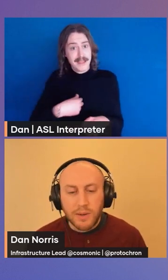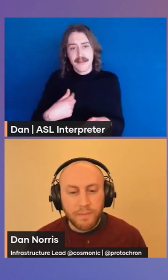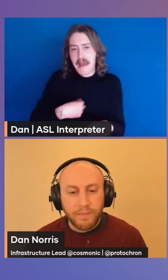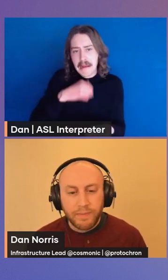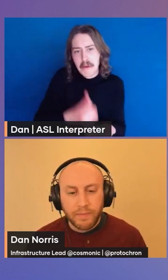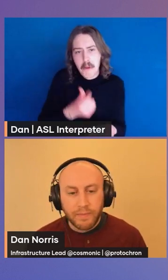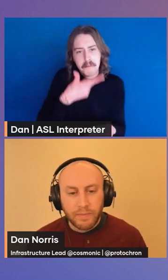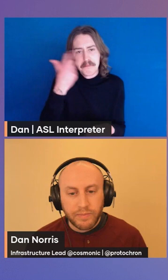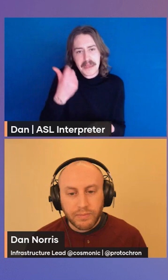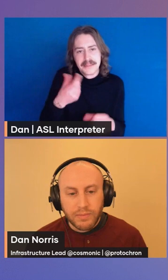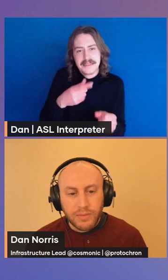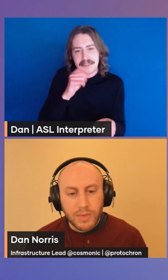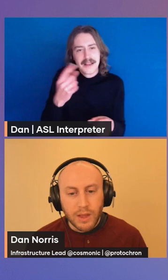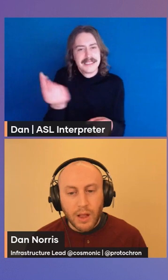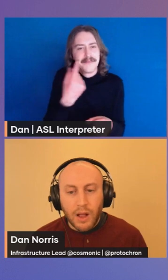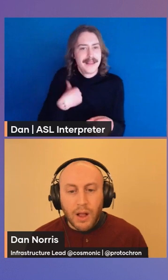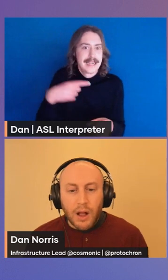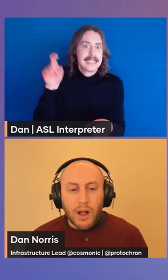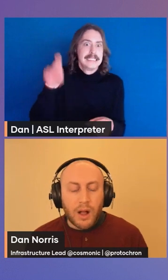need.